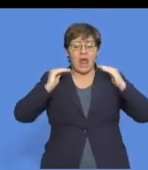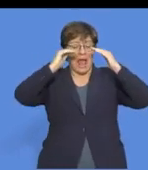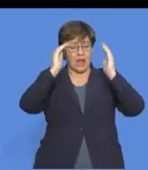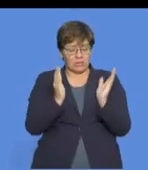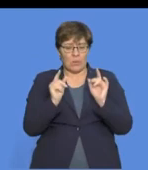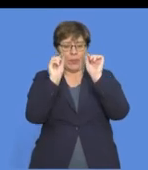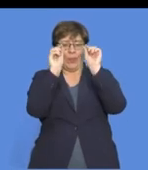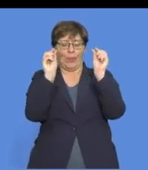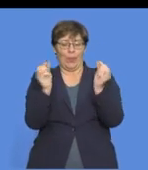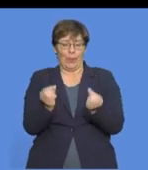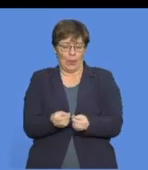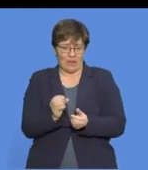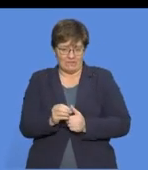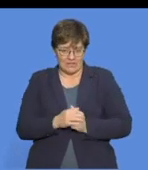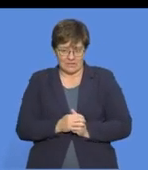thinner.